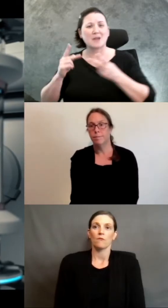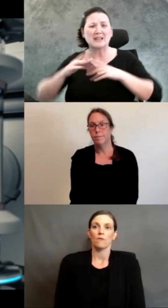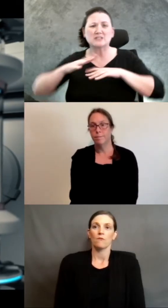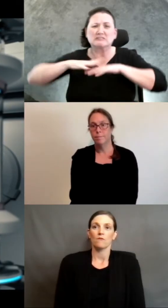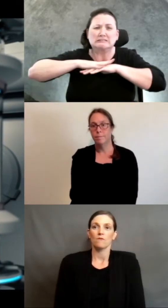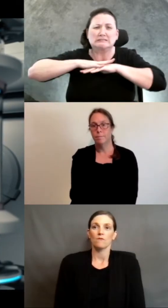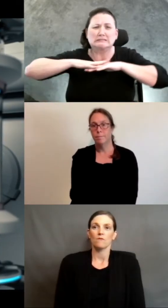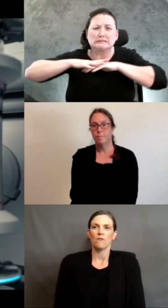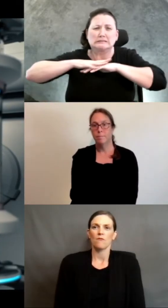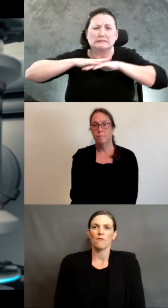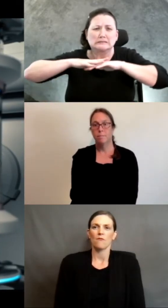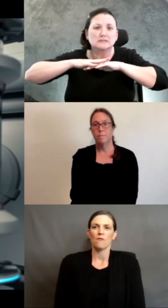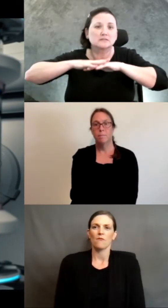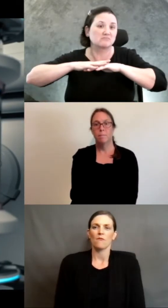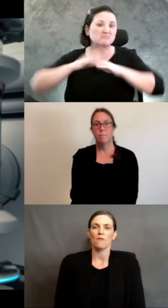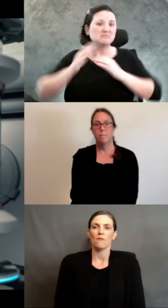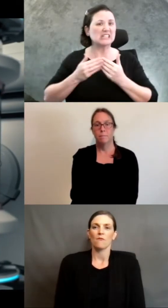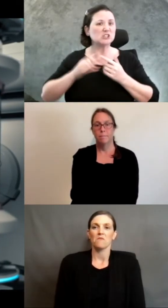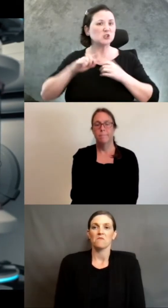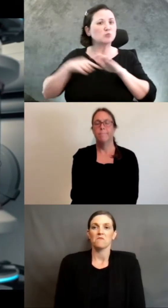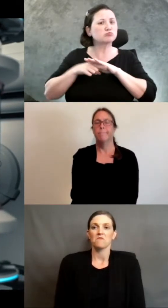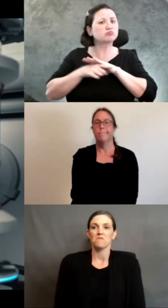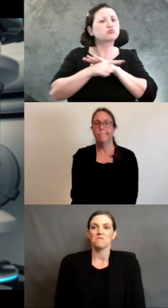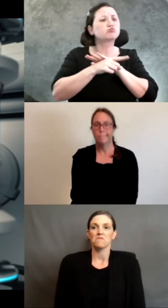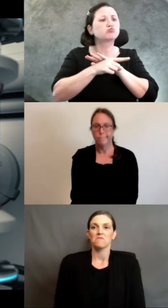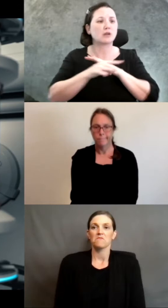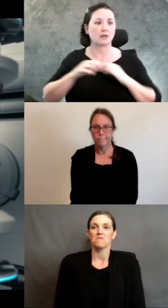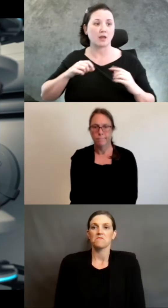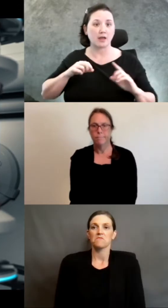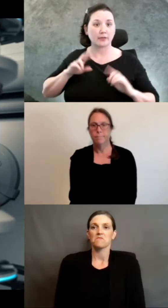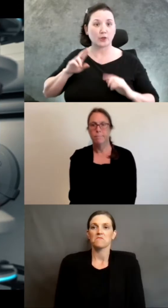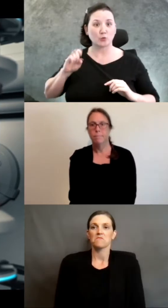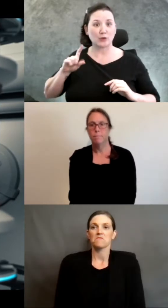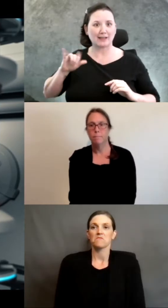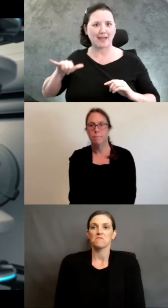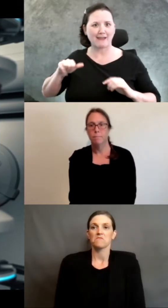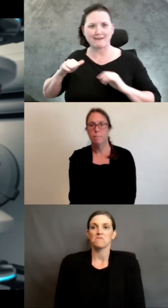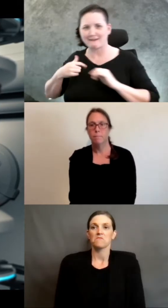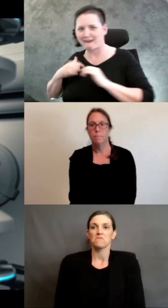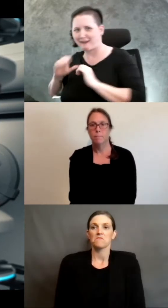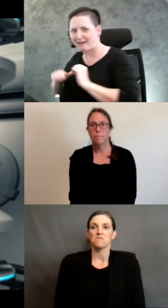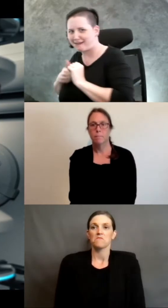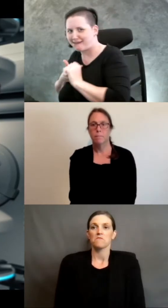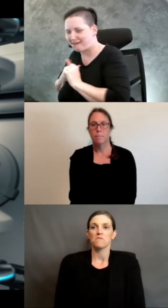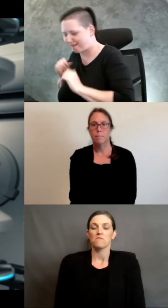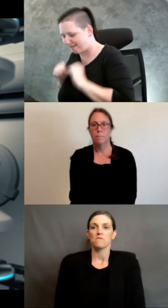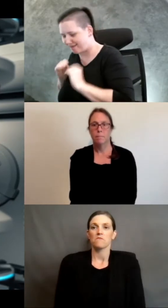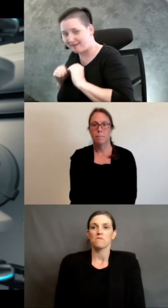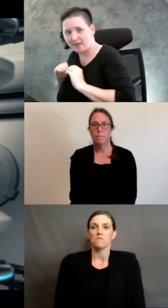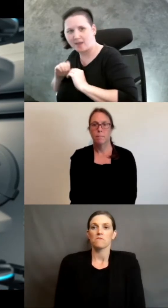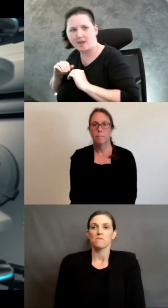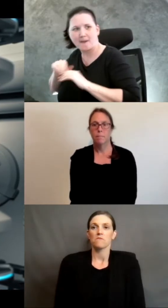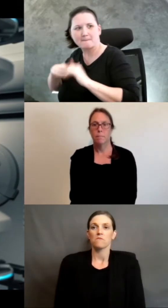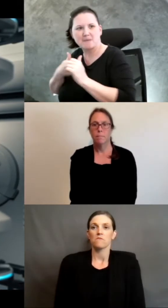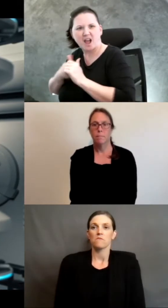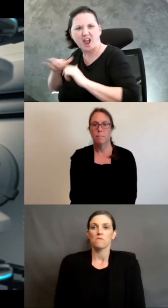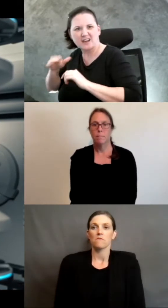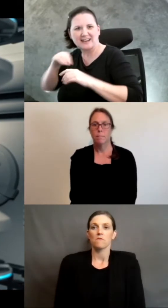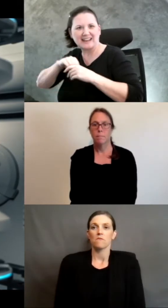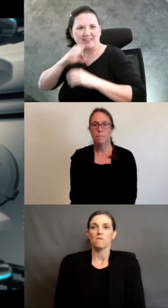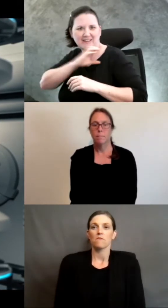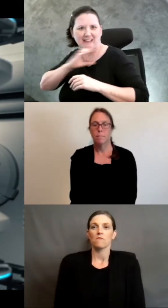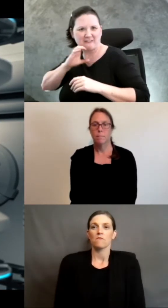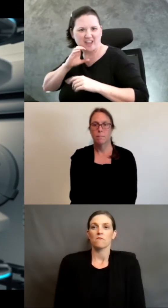in unnoticed. The relay is secure behind a couch in the karaoke bar, at the exact spot necessary